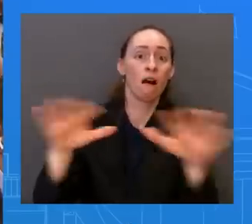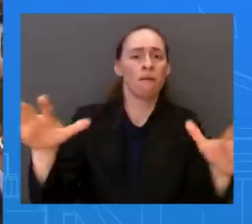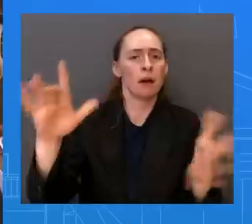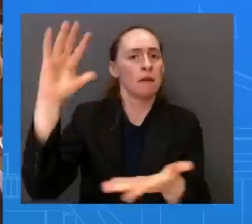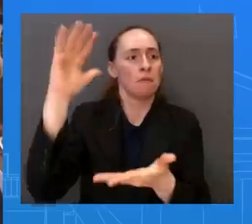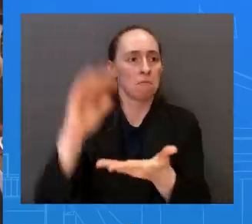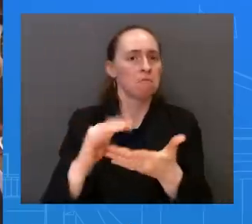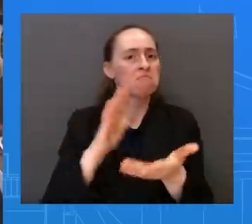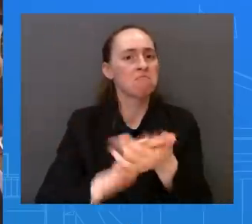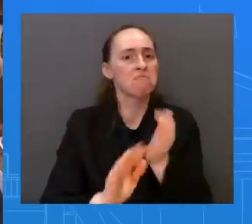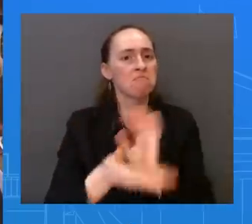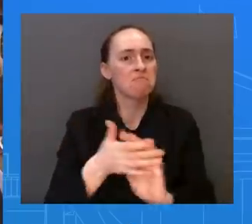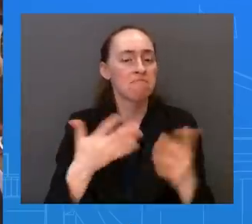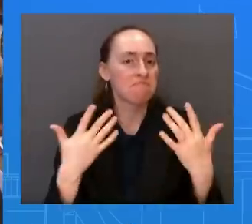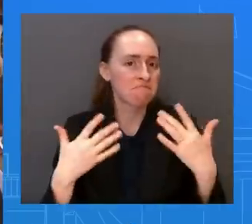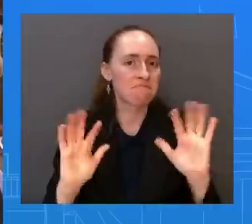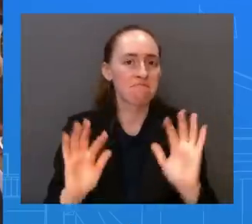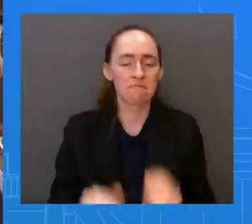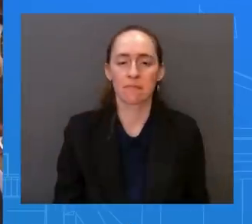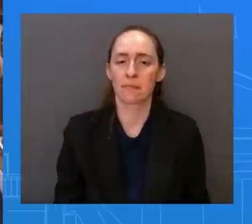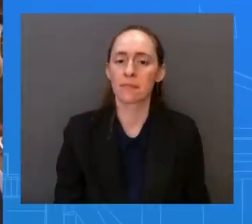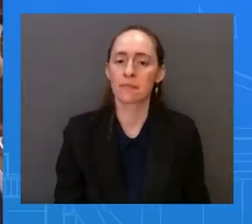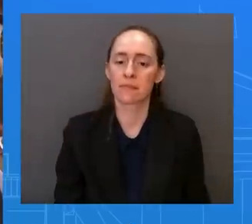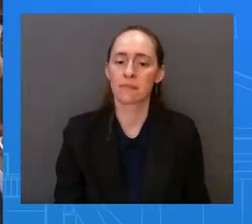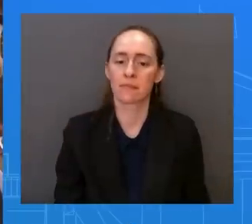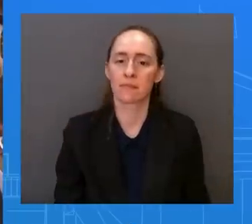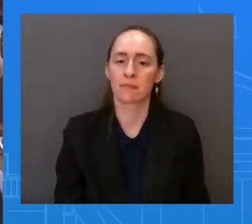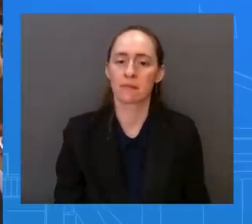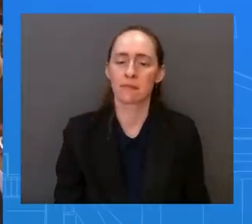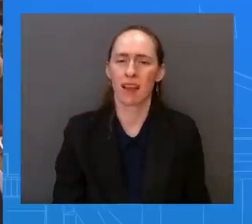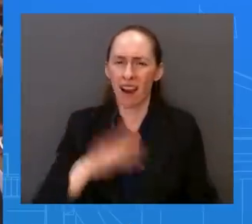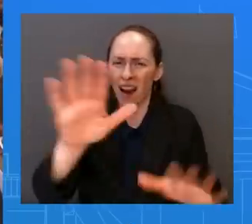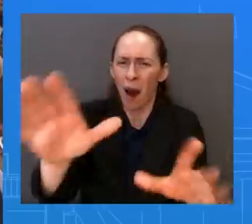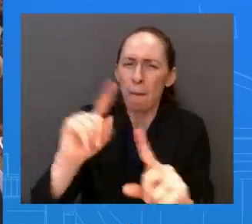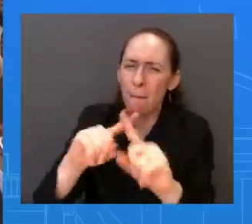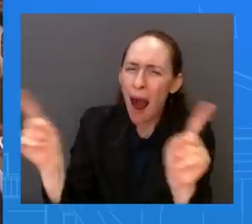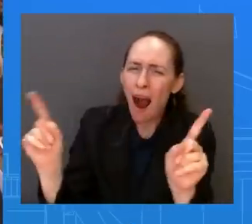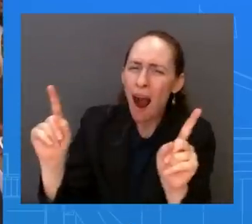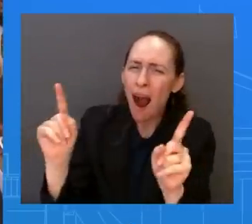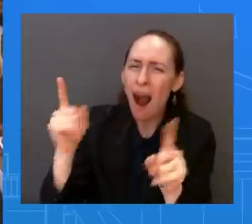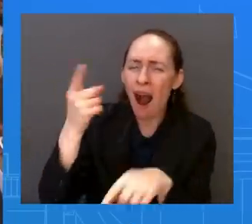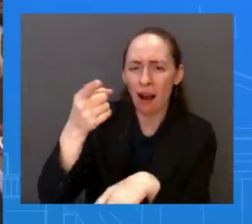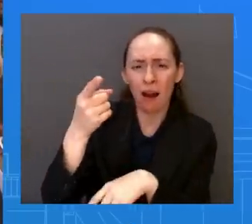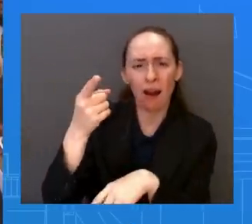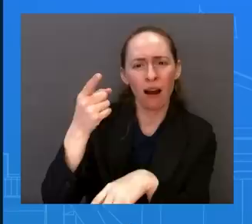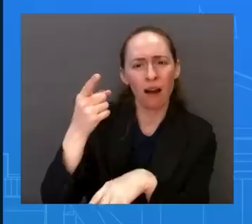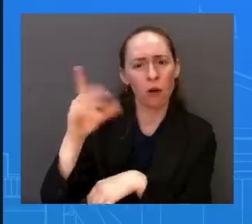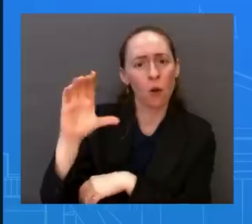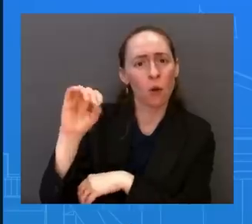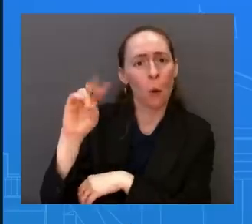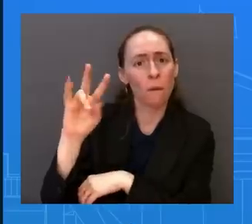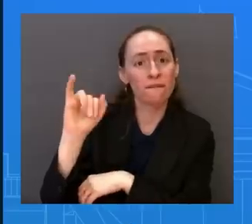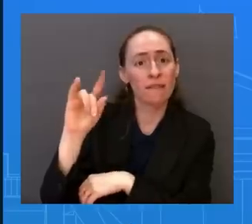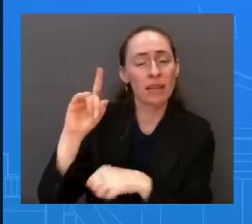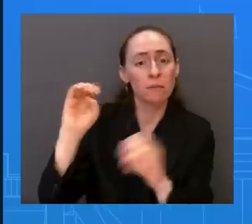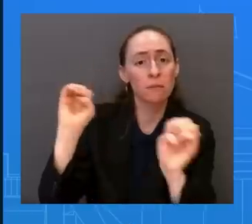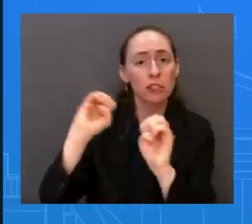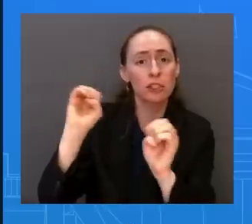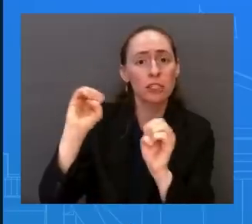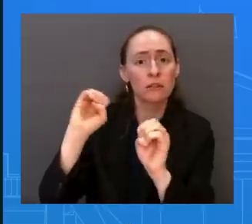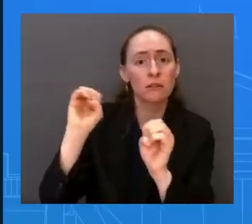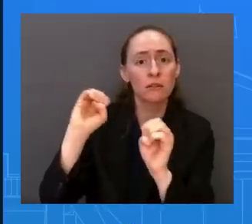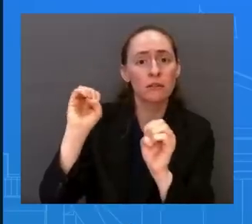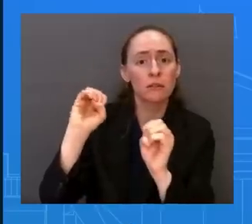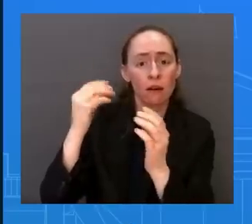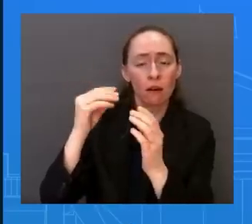economic hardship, as a reason for student debt forgiveness. So does that policy then come off the table? No, I think